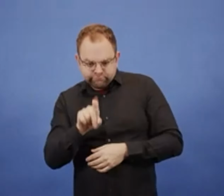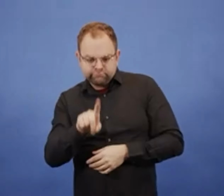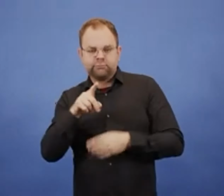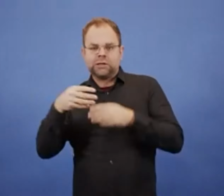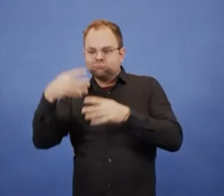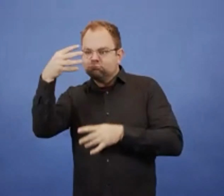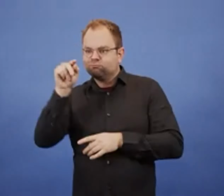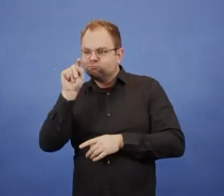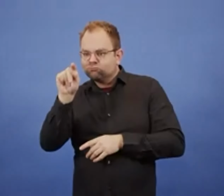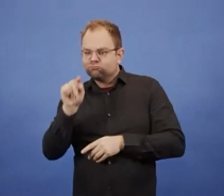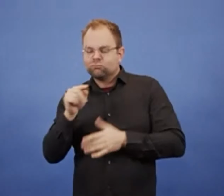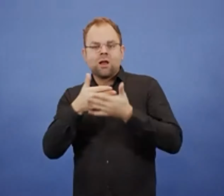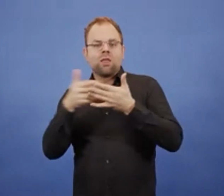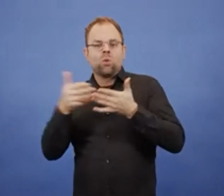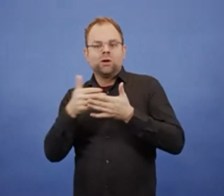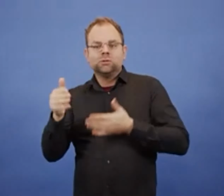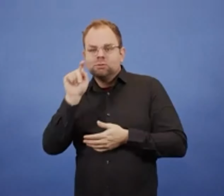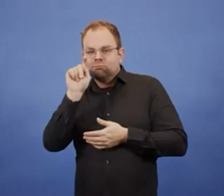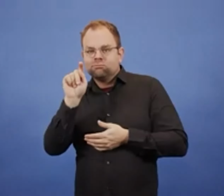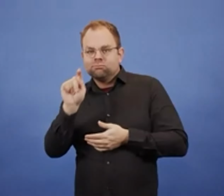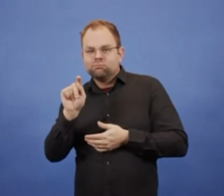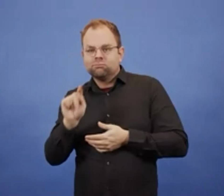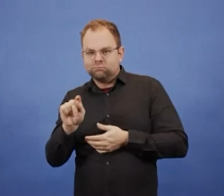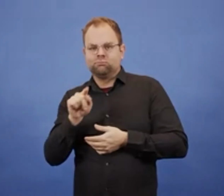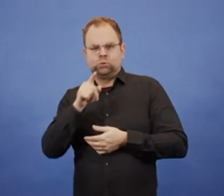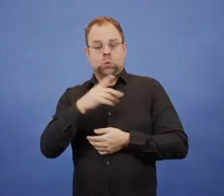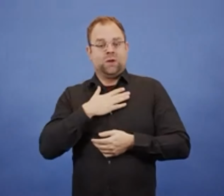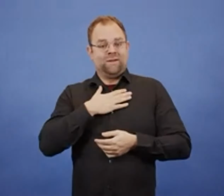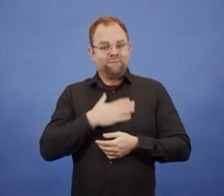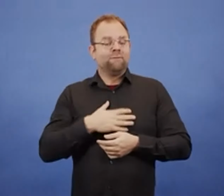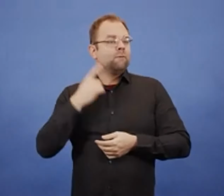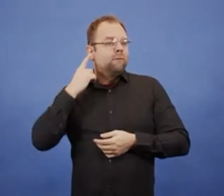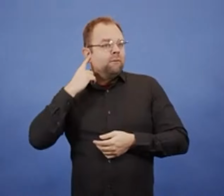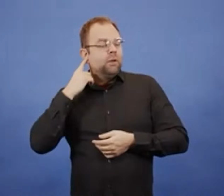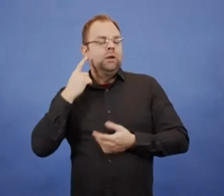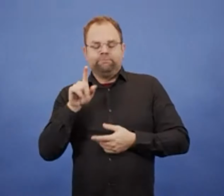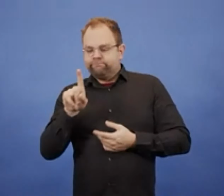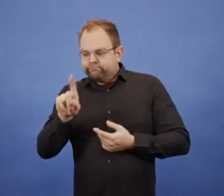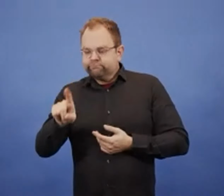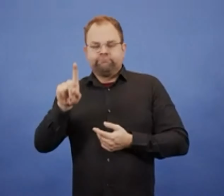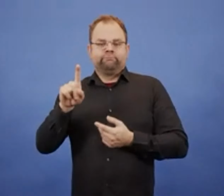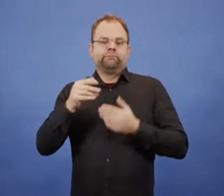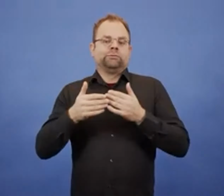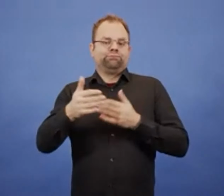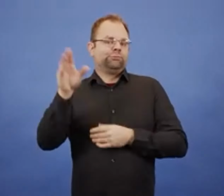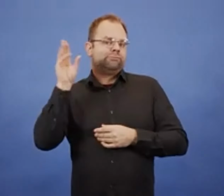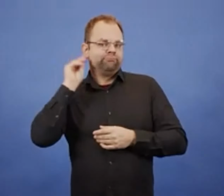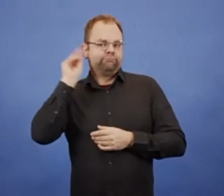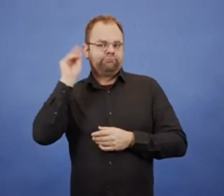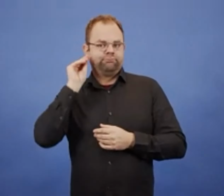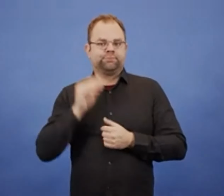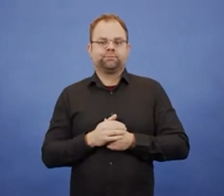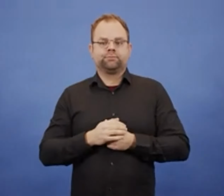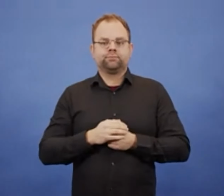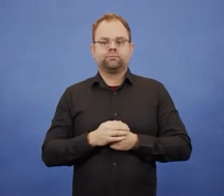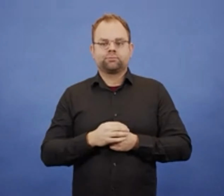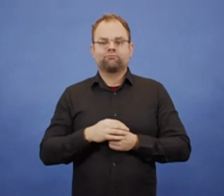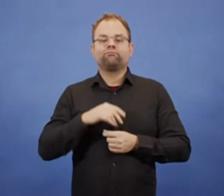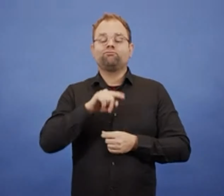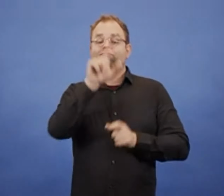opening the microphone and video. Should you have questions, kindly leave them in Q&A section. Our team